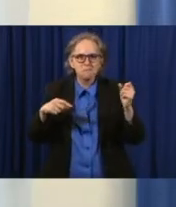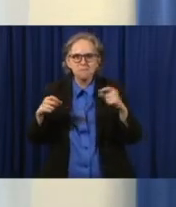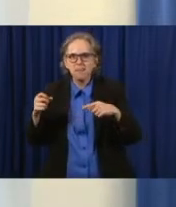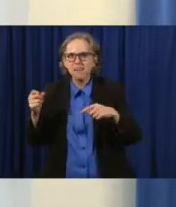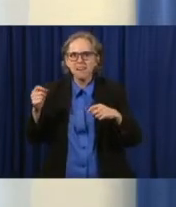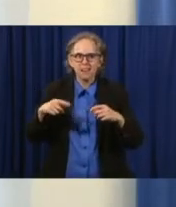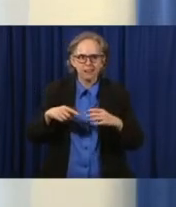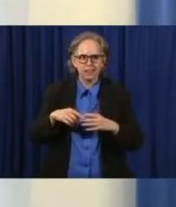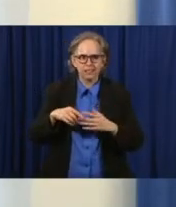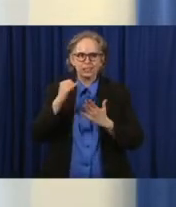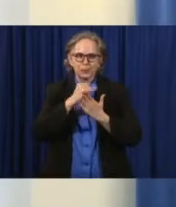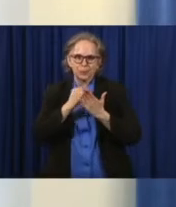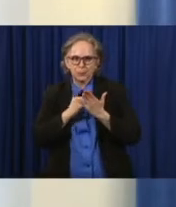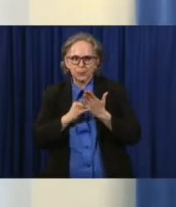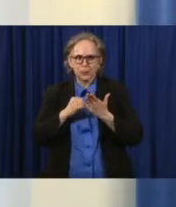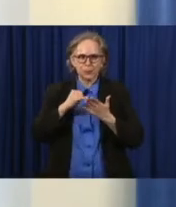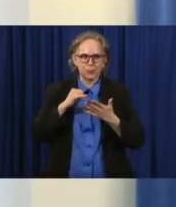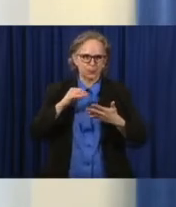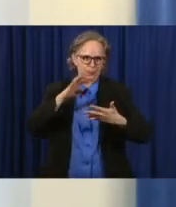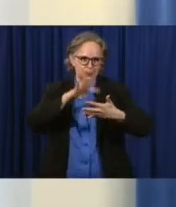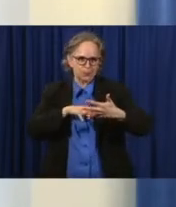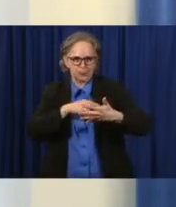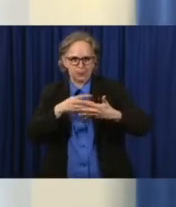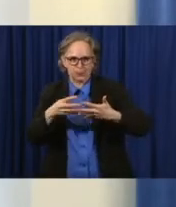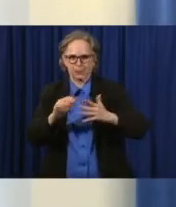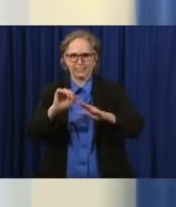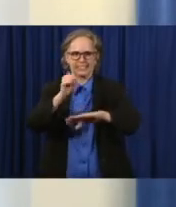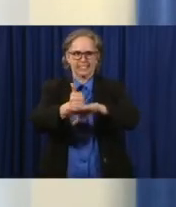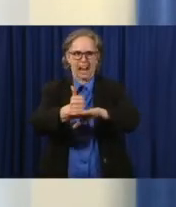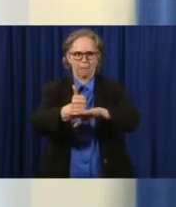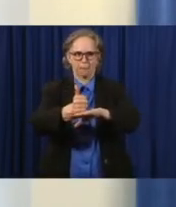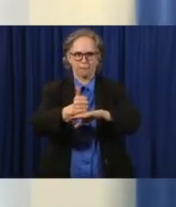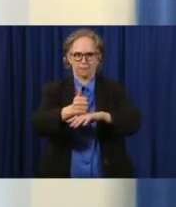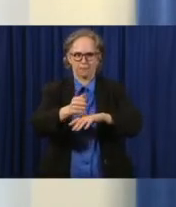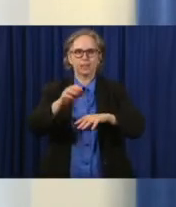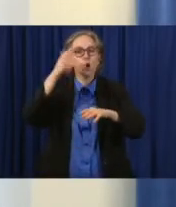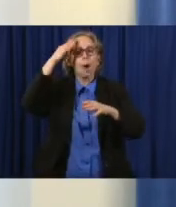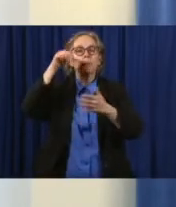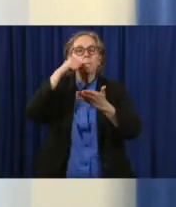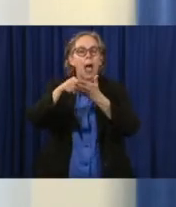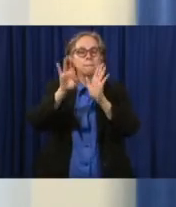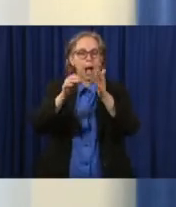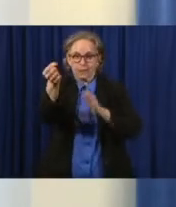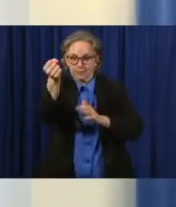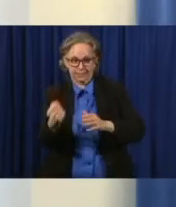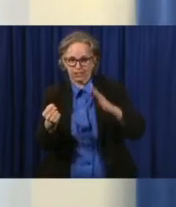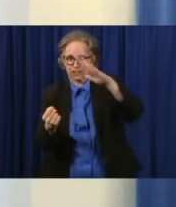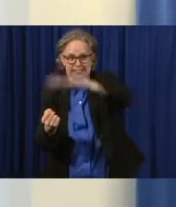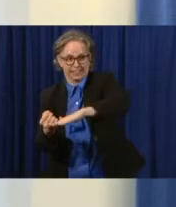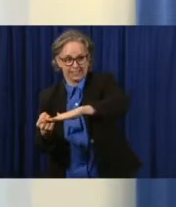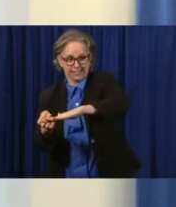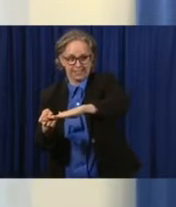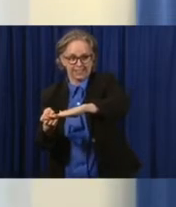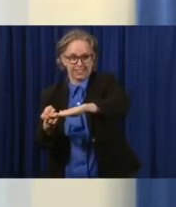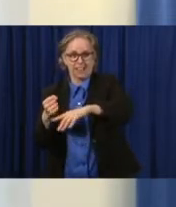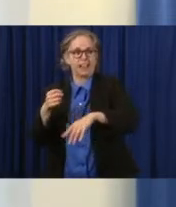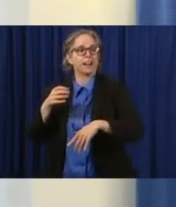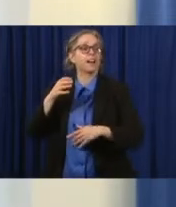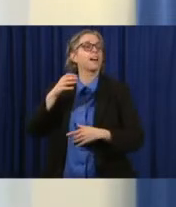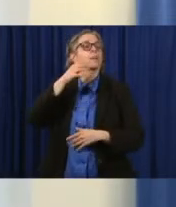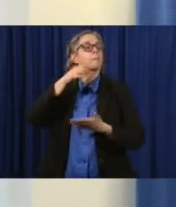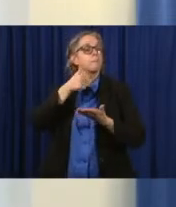hand-drawn board, and she put it in her family's mailbox. And certainly her mail carrier, Letitia Wright, and her play